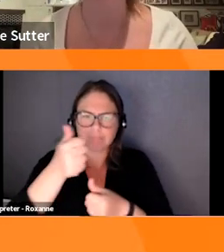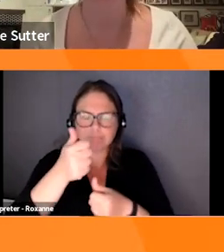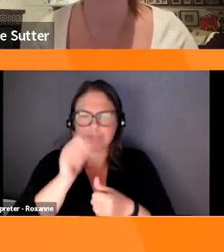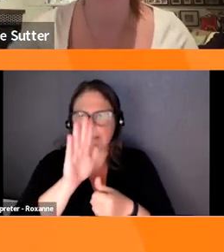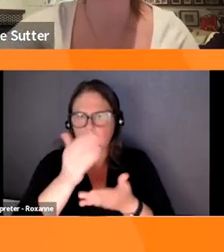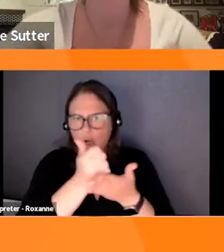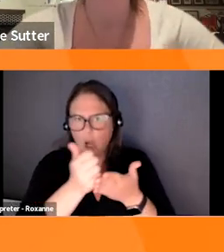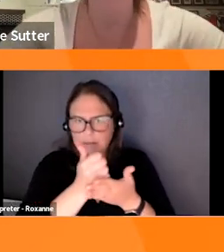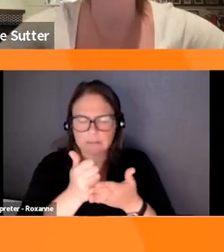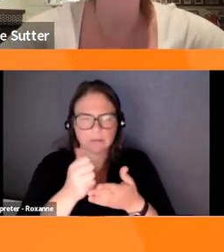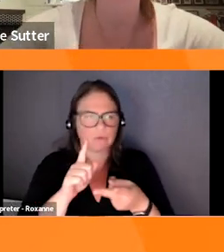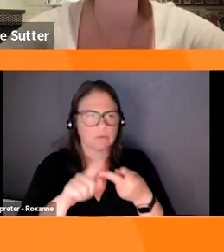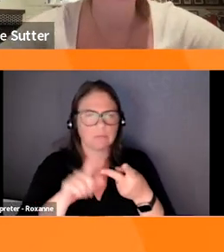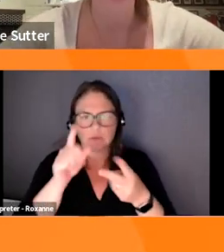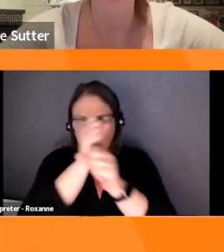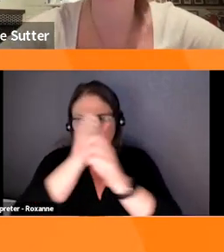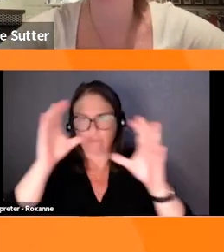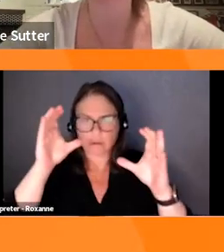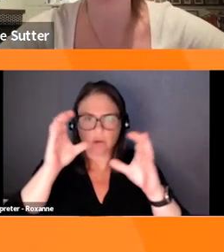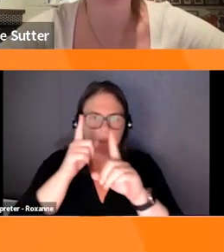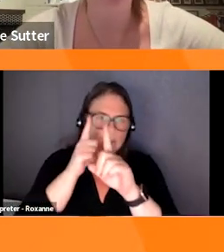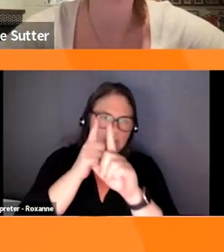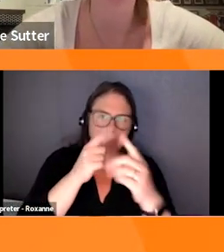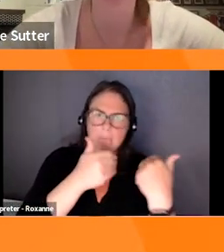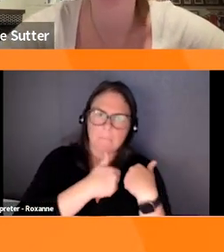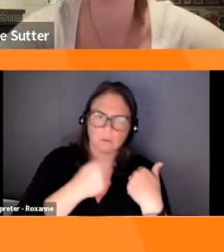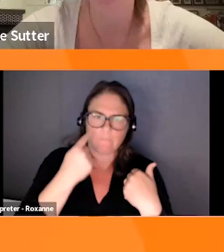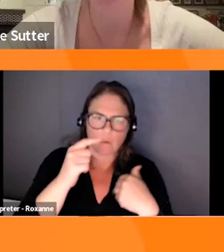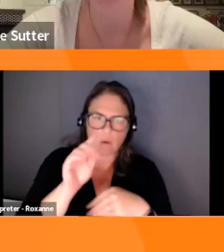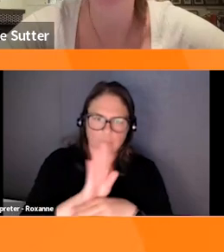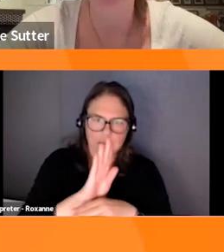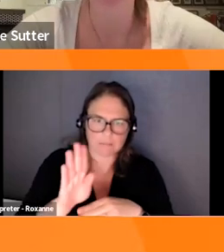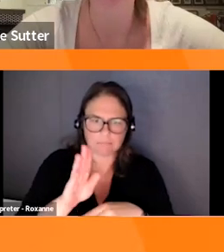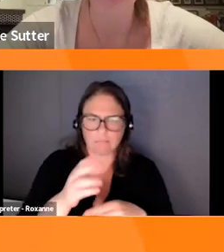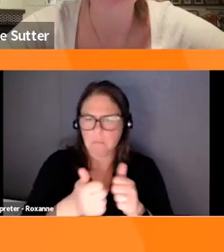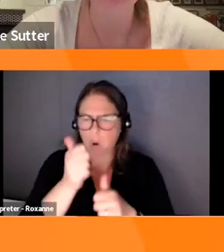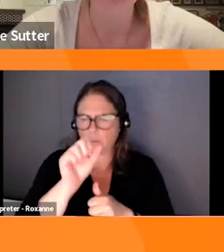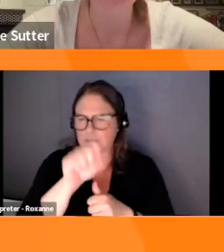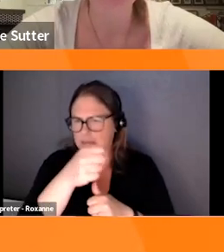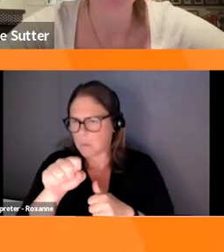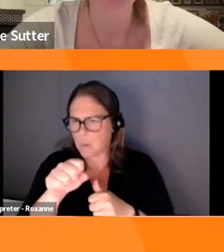vision, and mission. Just simple yes, no, partially questions here.